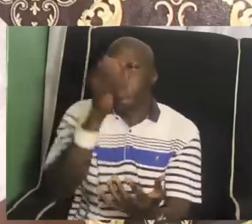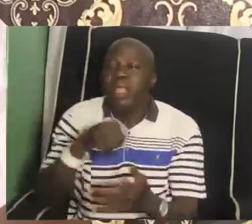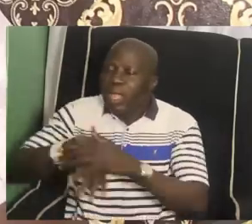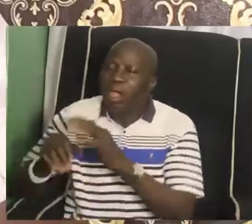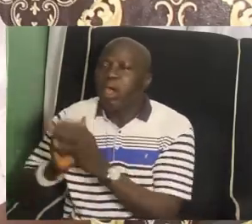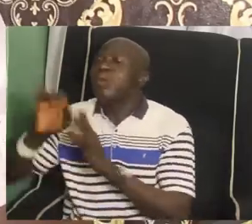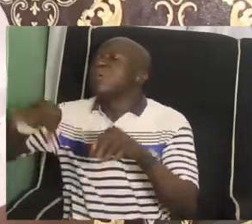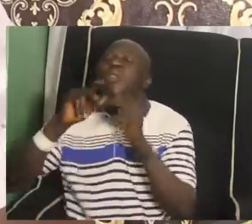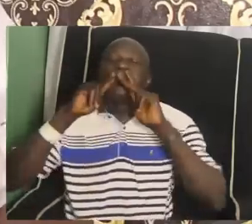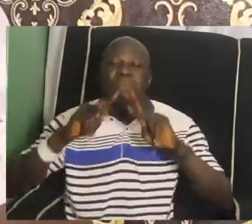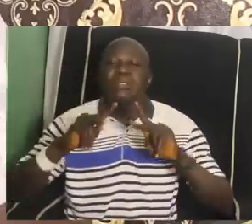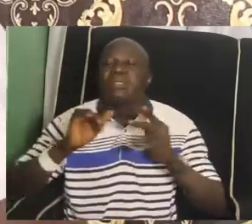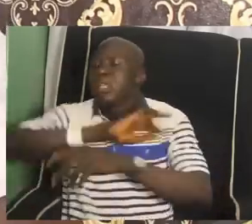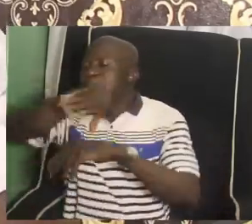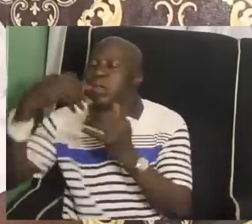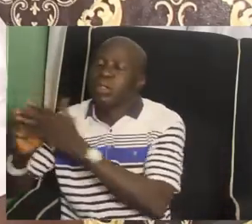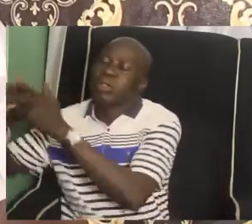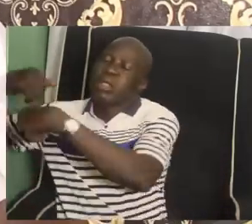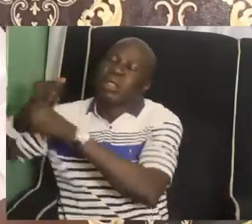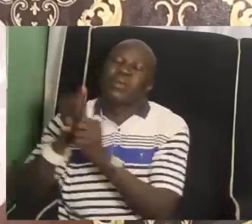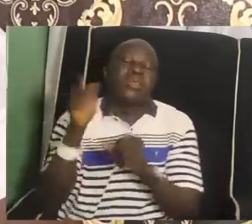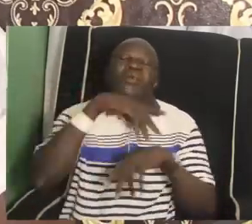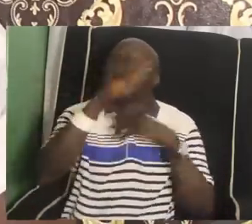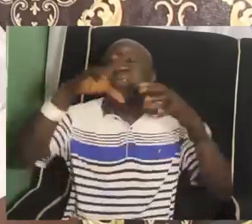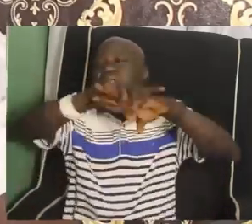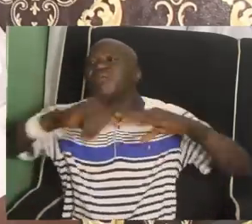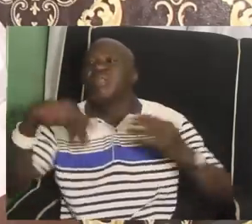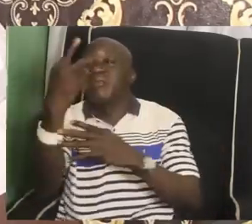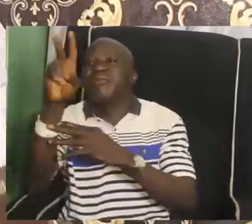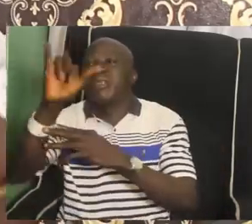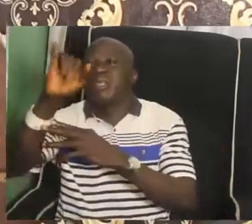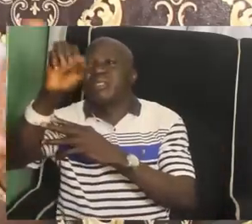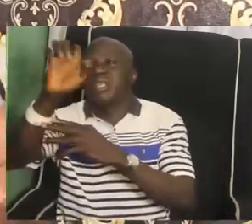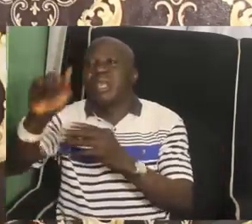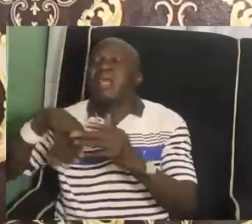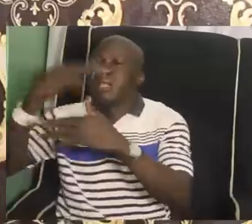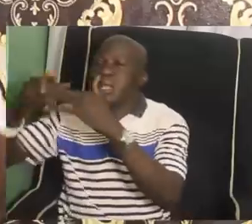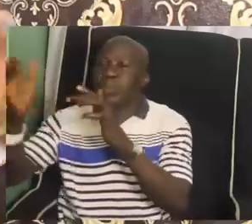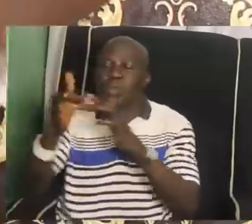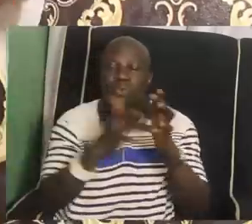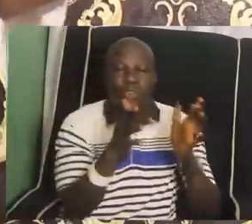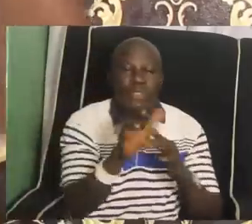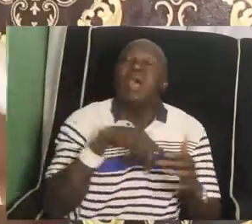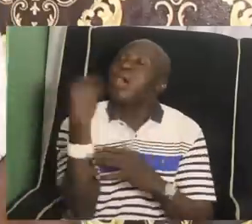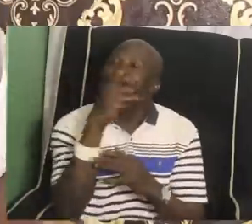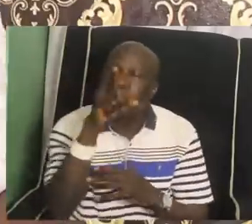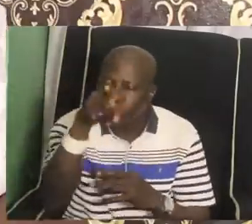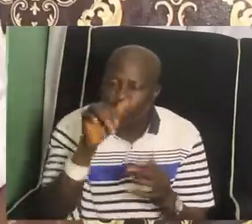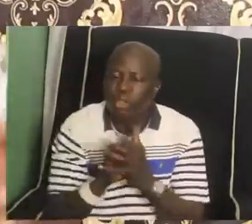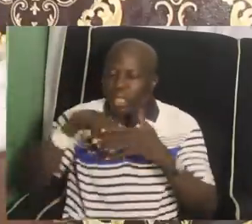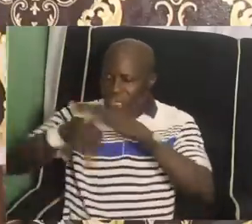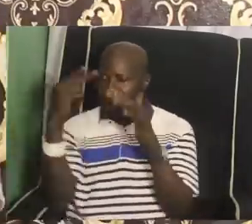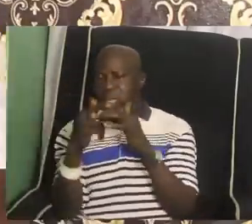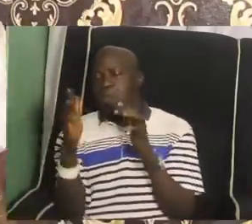Open door of wealth. Open door of peace. It will grant a lot of Rabina adu ama emi so tele lo